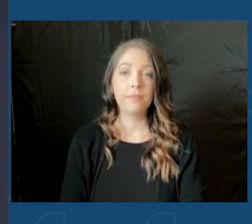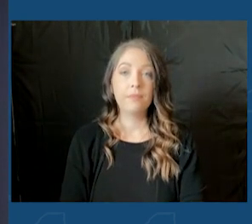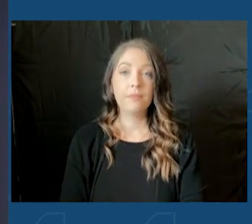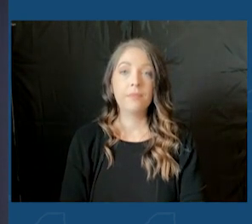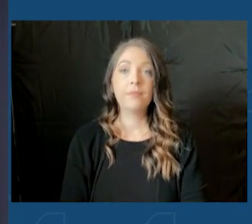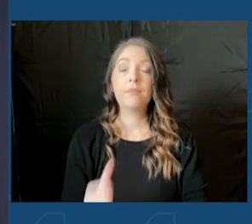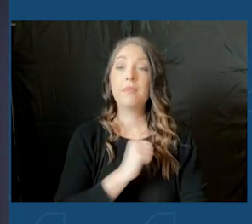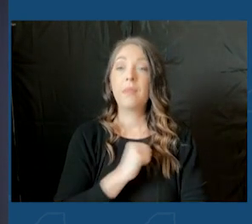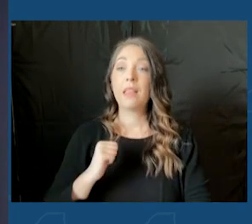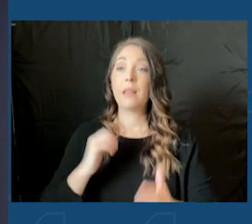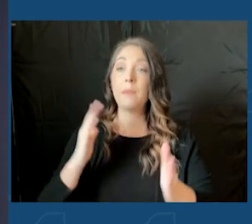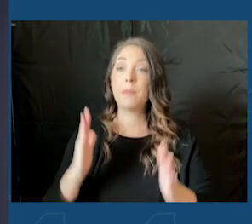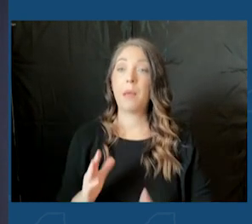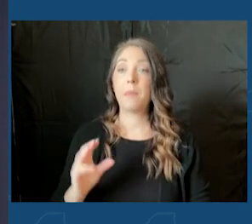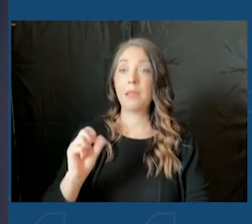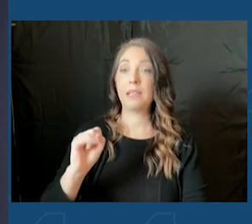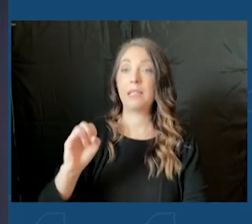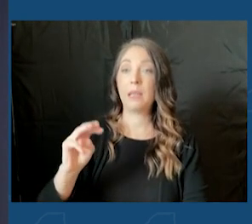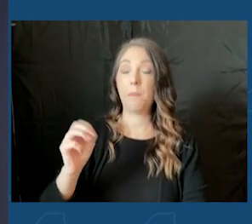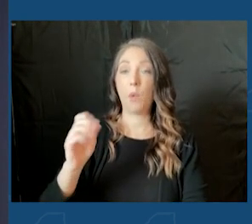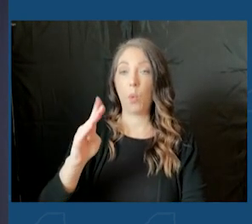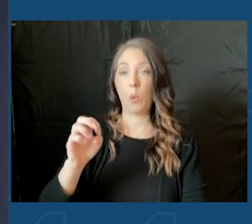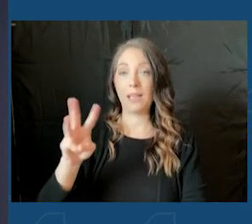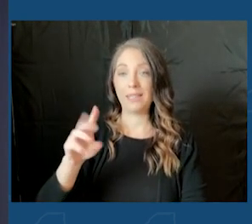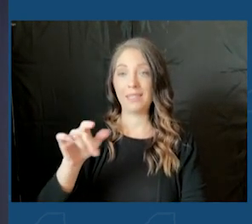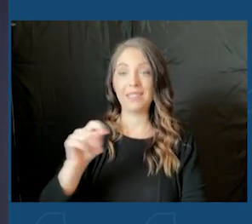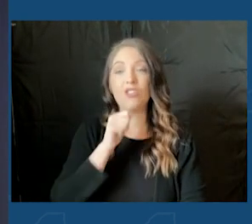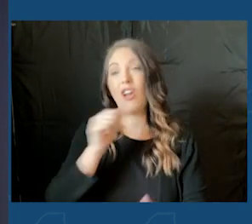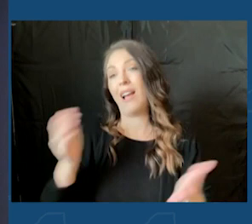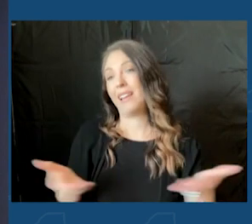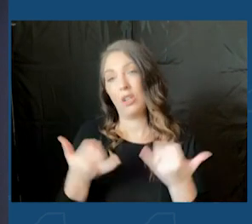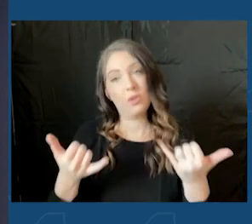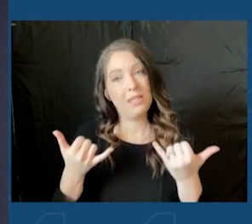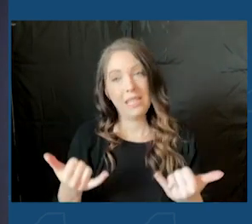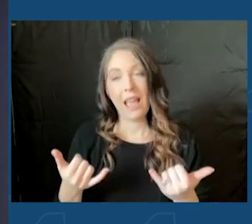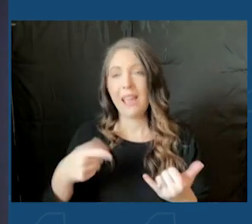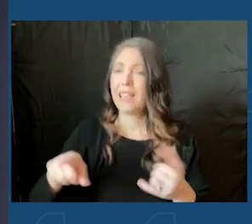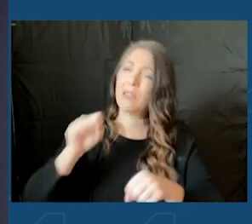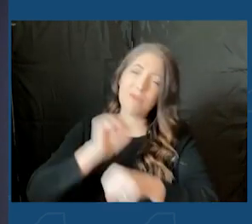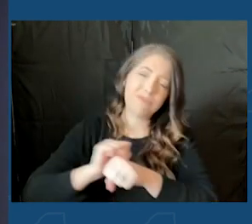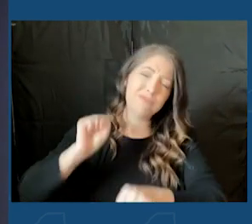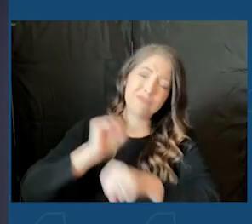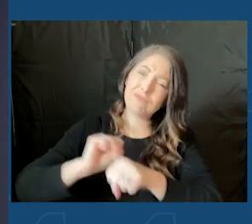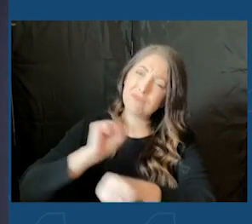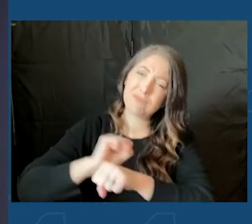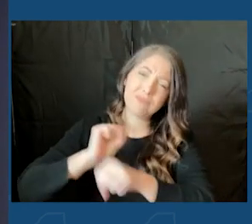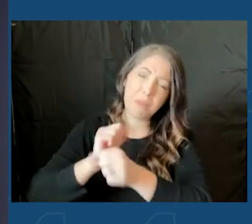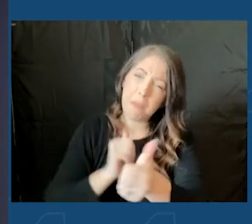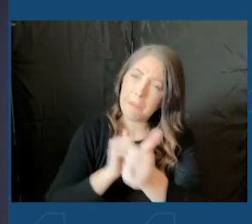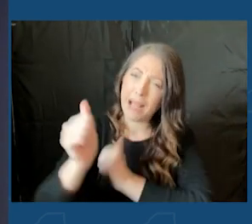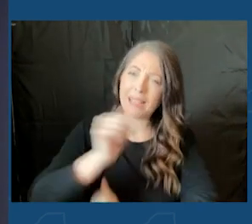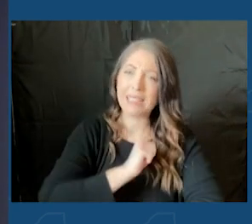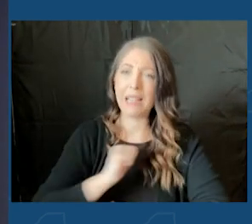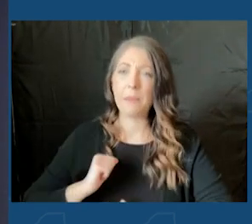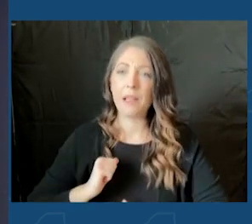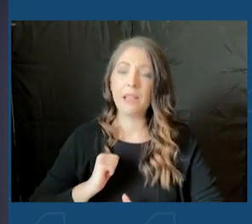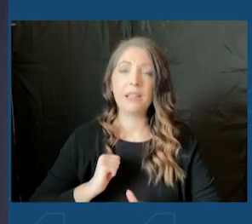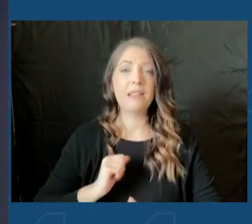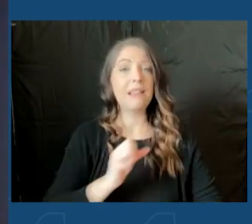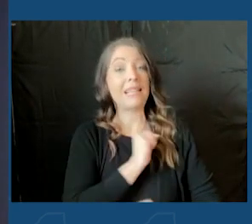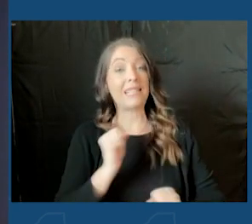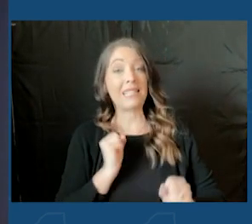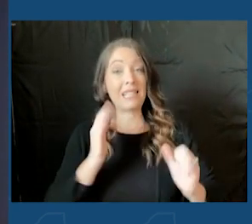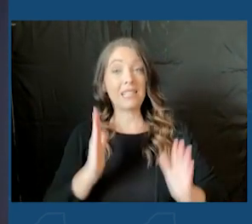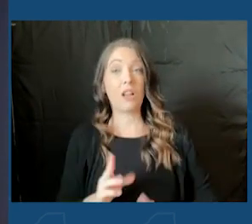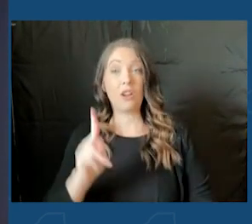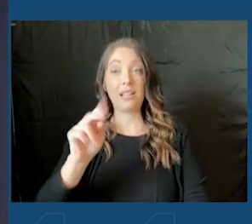Assemblymember Steve Simbrowitz, who couldn't be here today, worked so hard to get this through the Assembly. And Senator Brian Kavanaugh, thank you so much for your